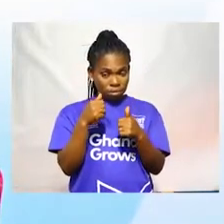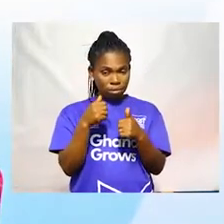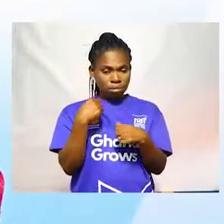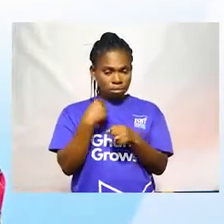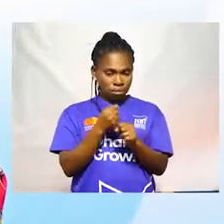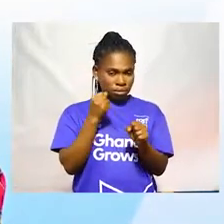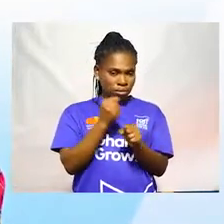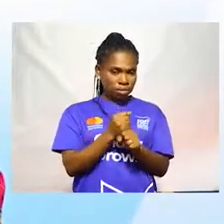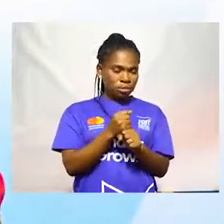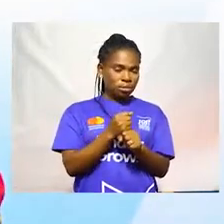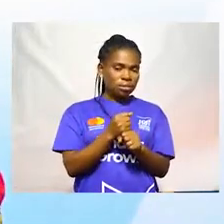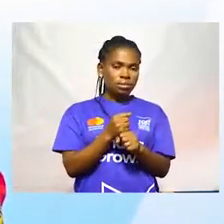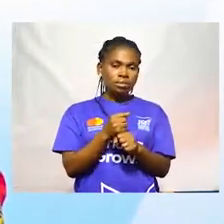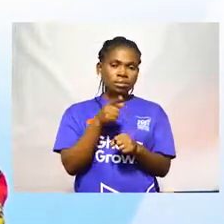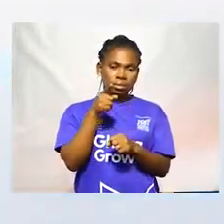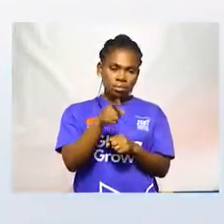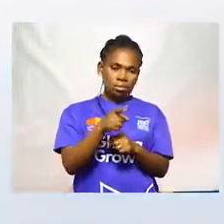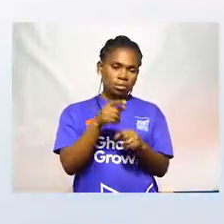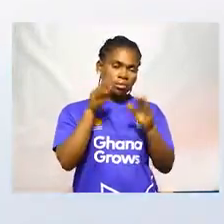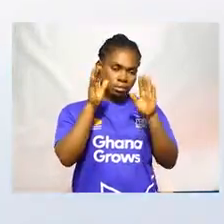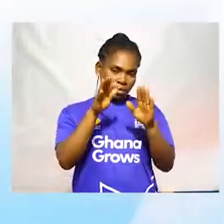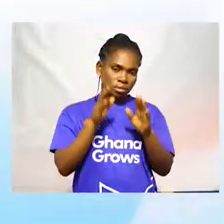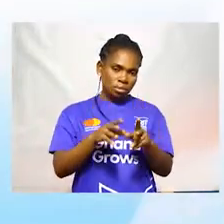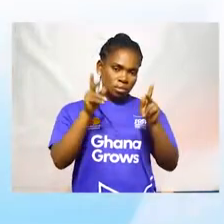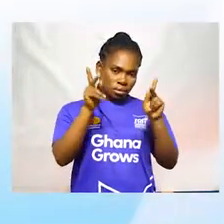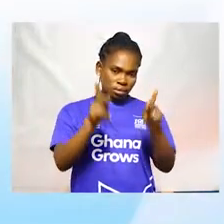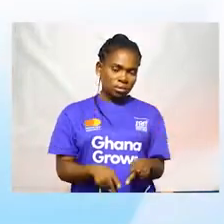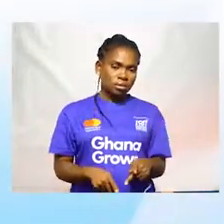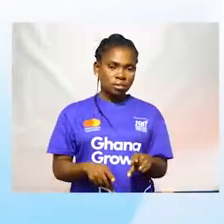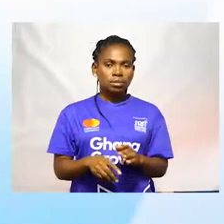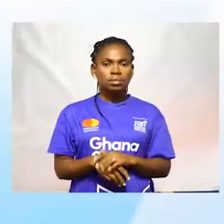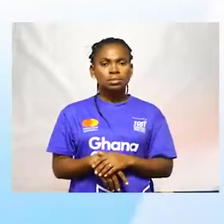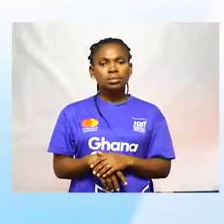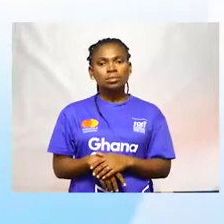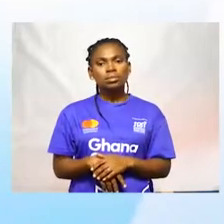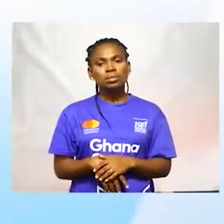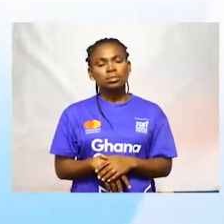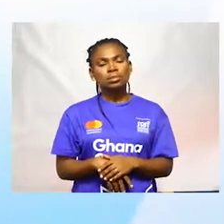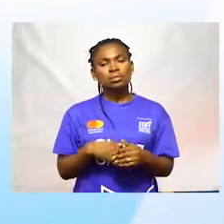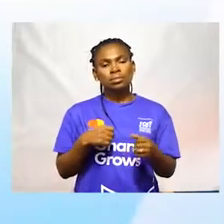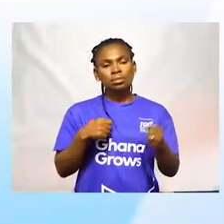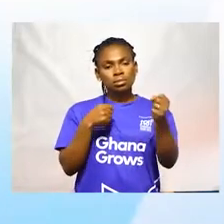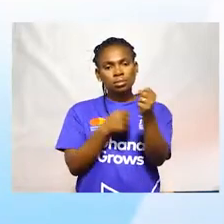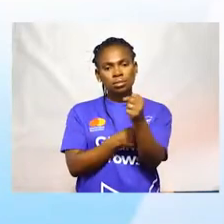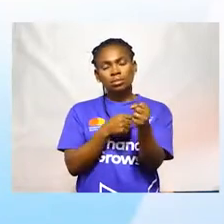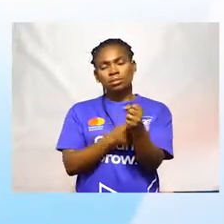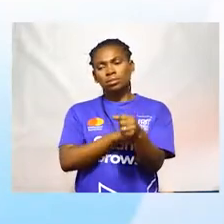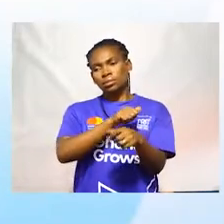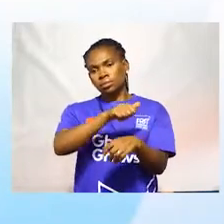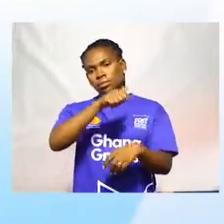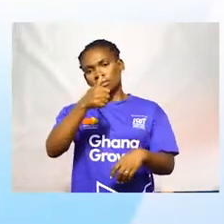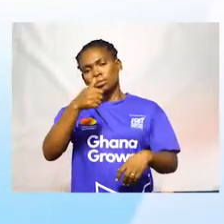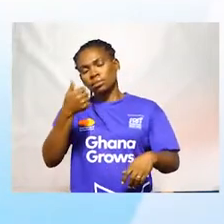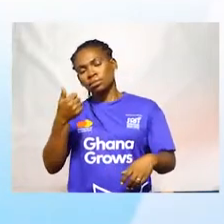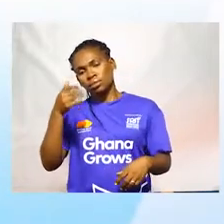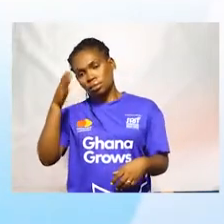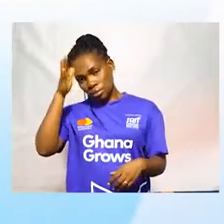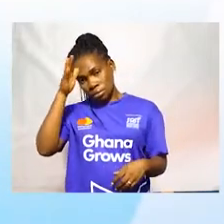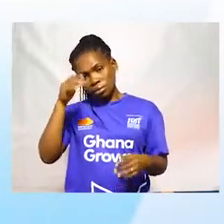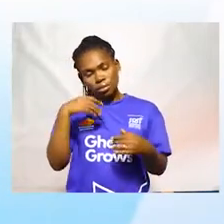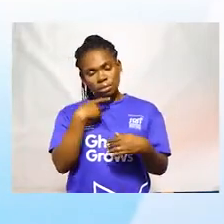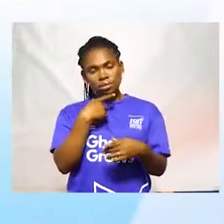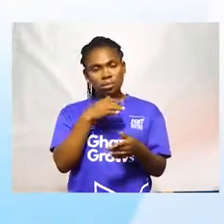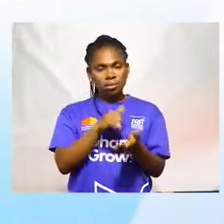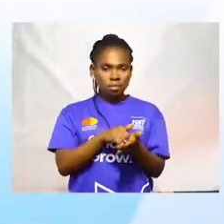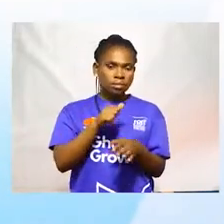what made you all Steve Ways. Yes. Watching the camera in the media room, supporting John Osteen, his father, to